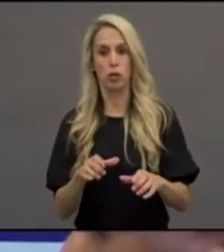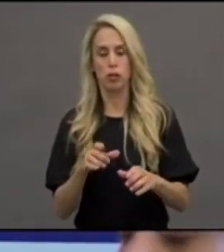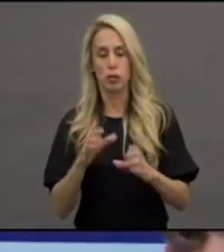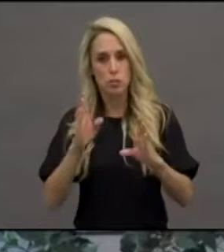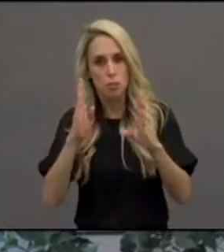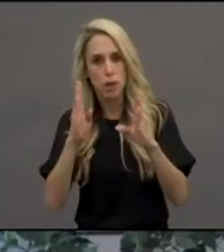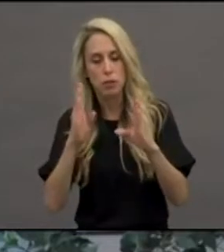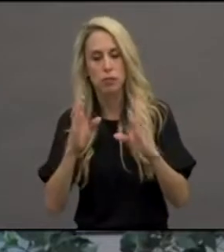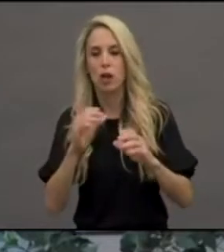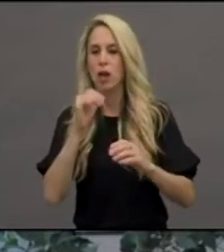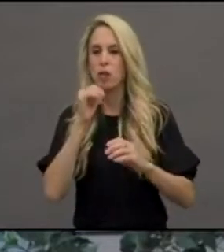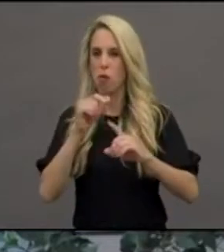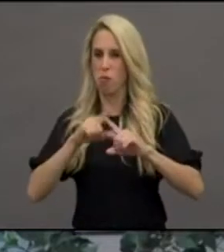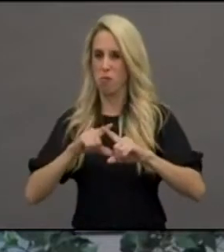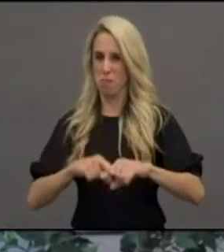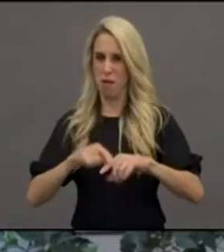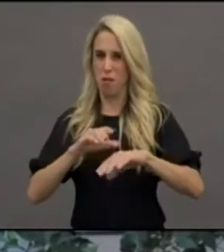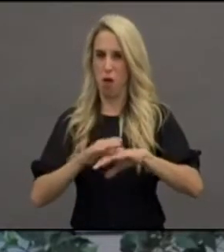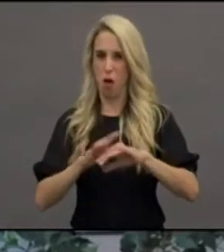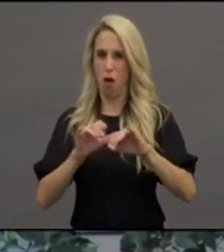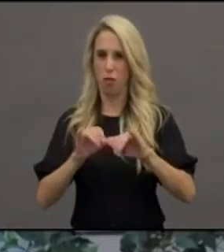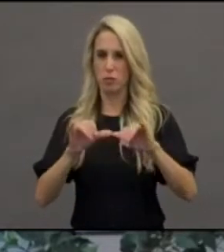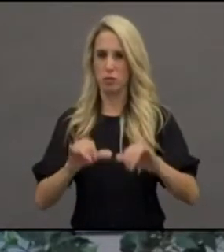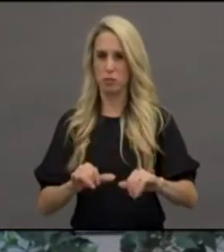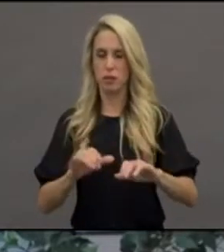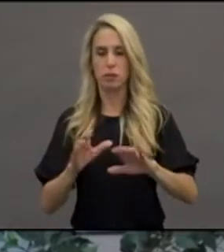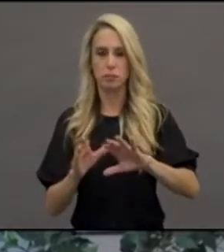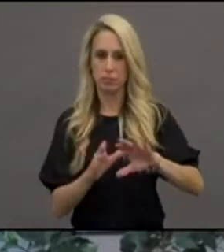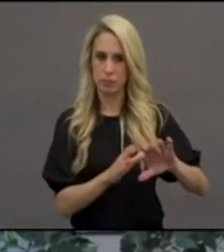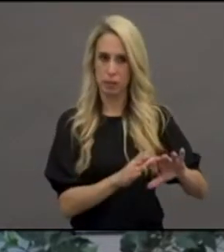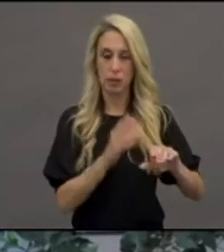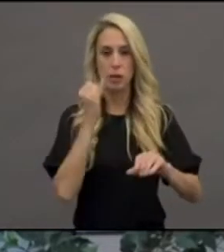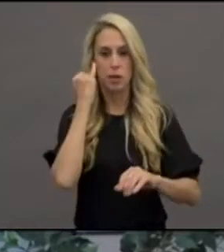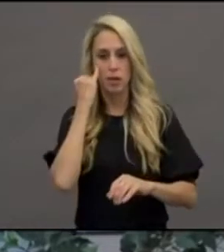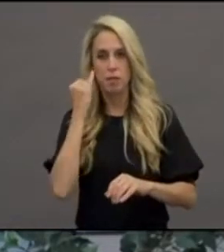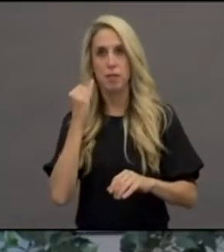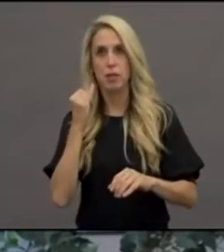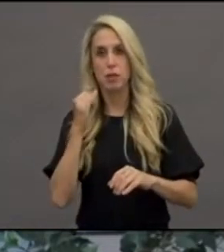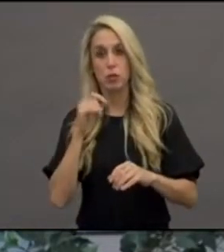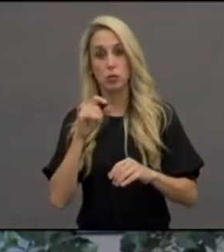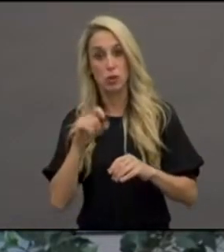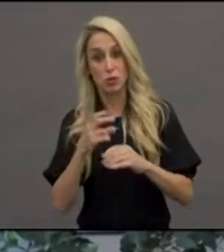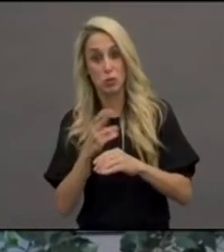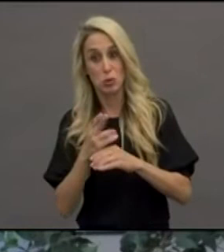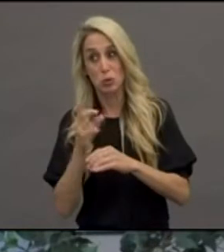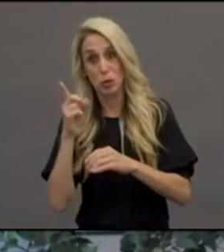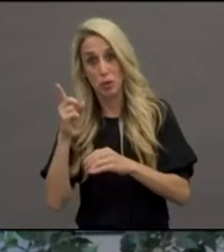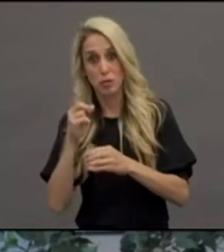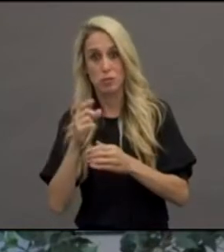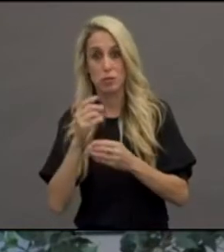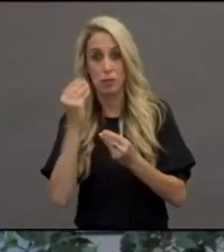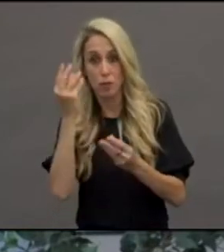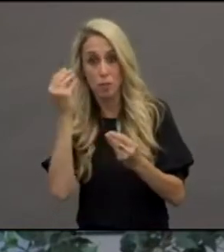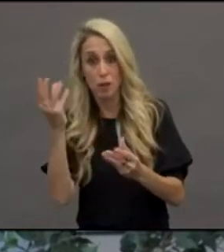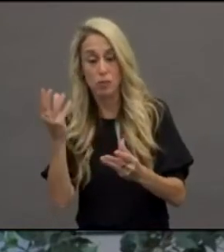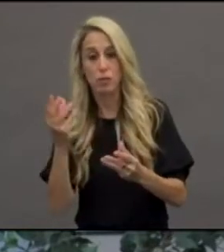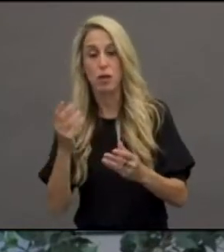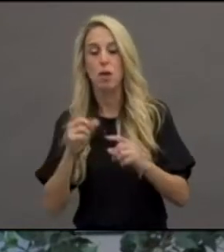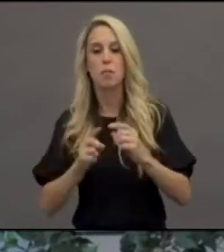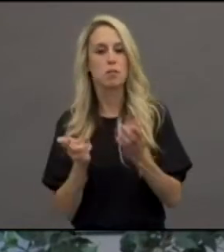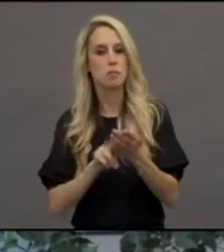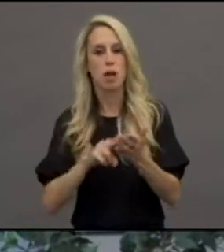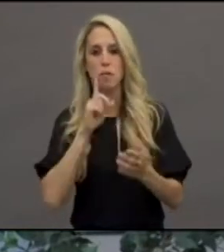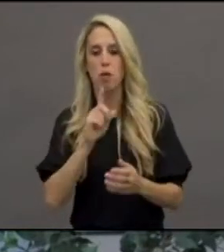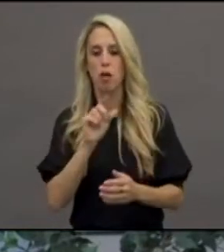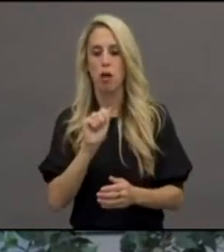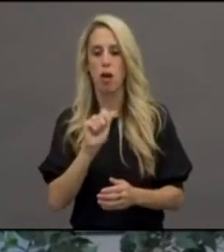pay attention. Don't rely on the systems. If you have to, use these resources, but sign up for